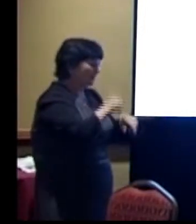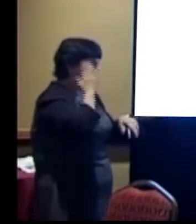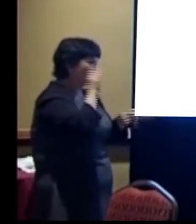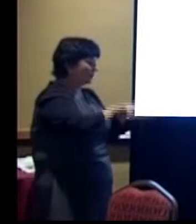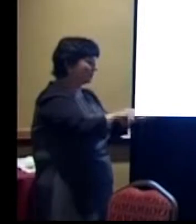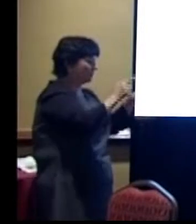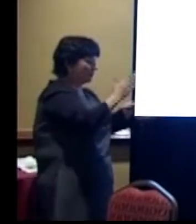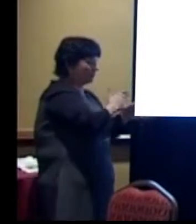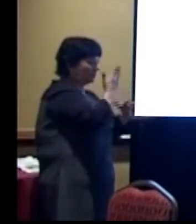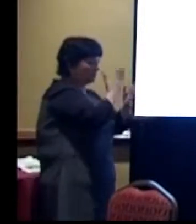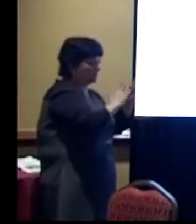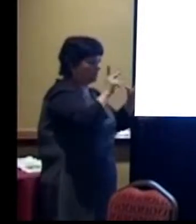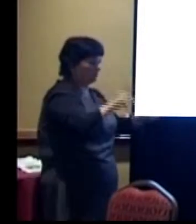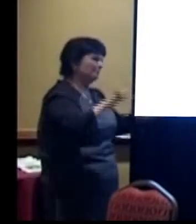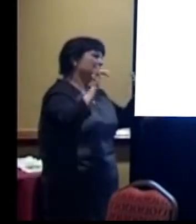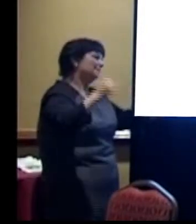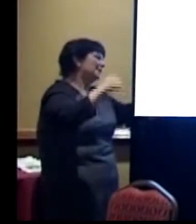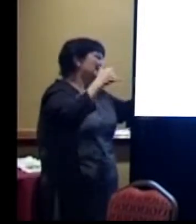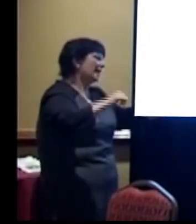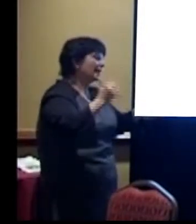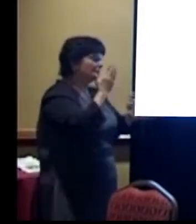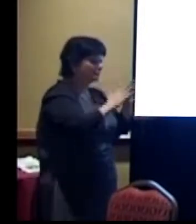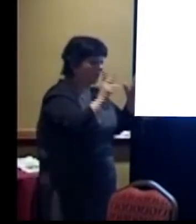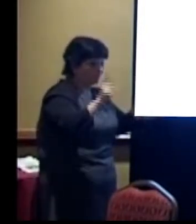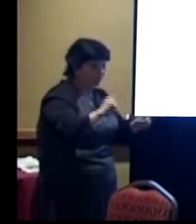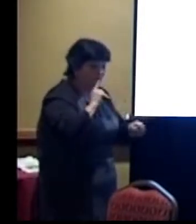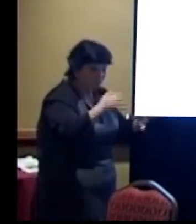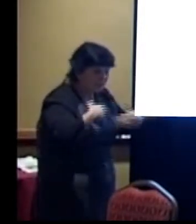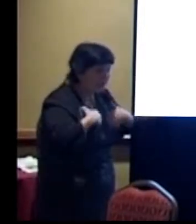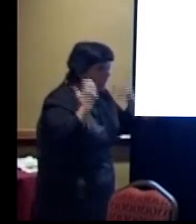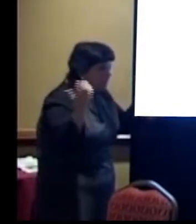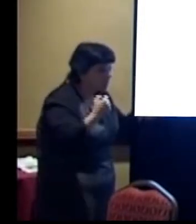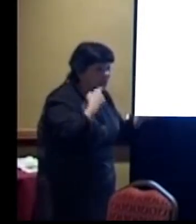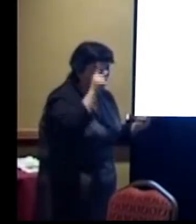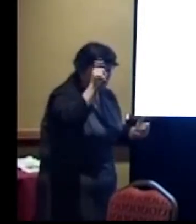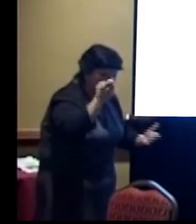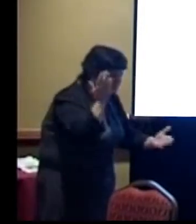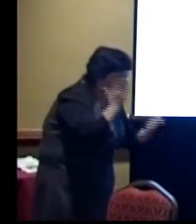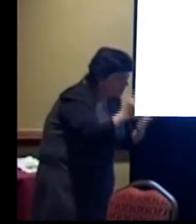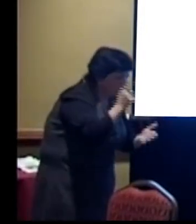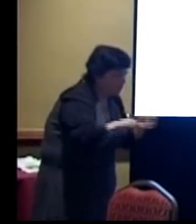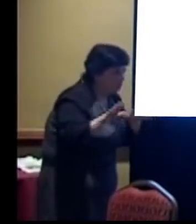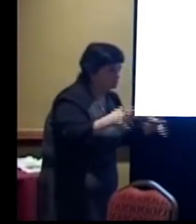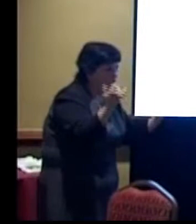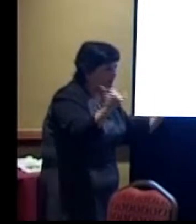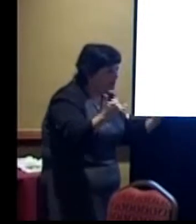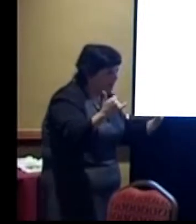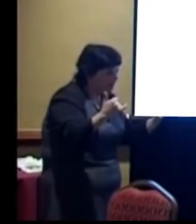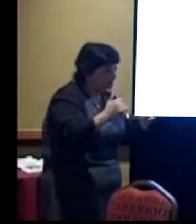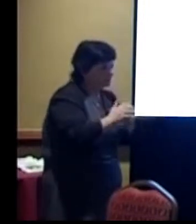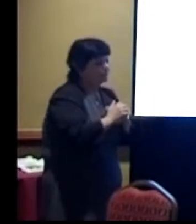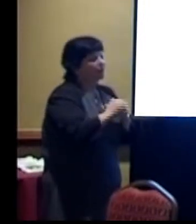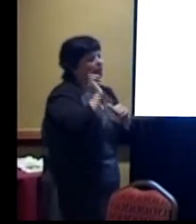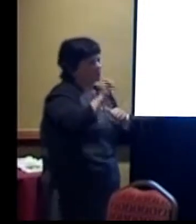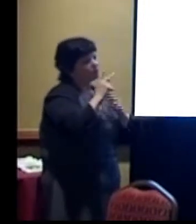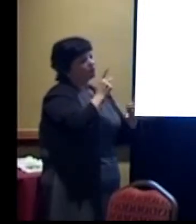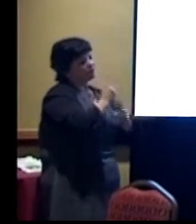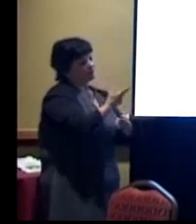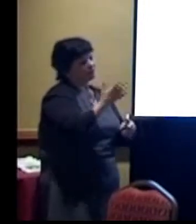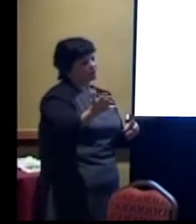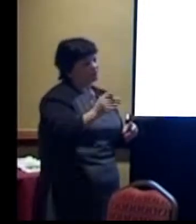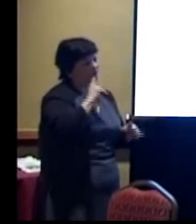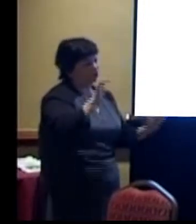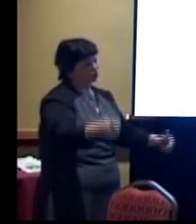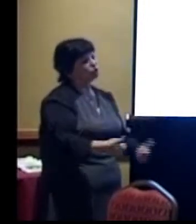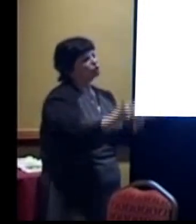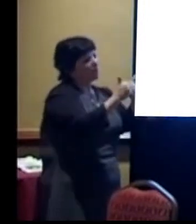difference between somebody being playful and somebody who's actually angry and saying, you need to stop what you're doing right now. Those kinds of things